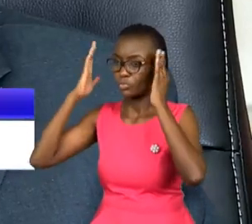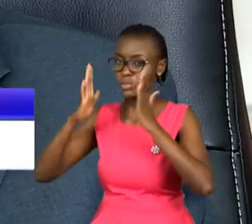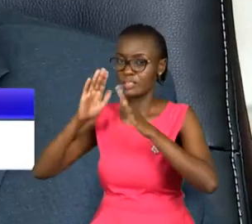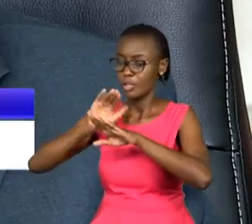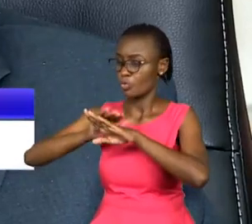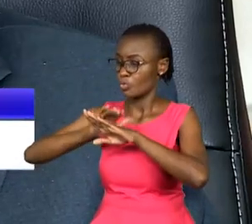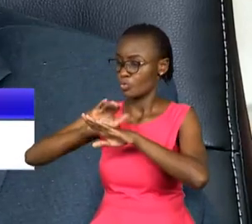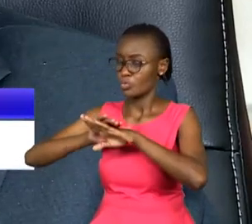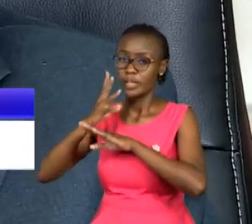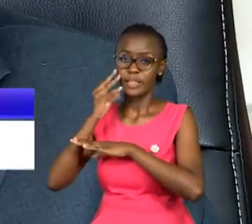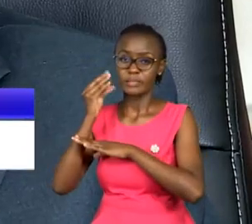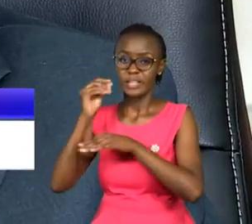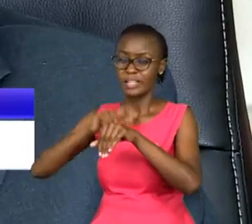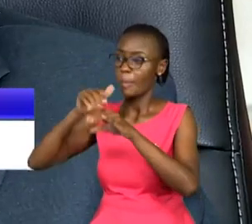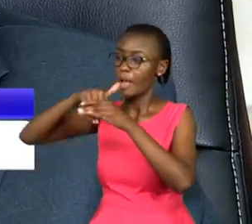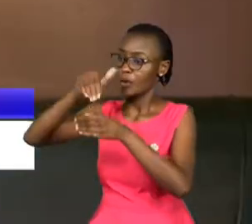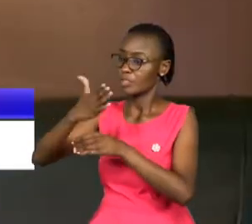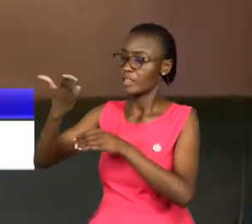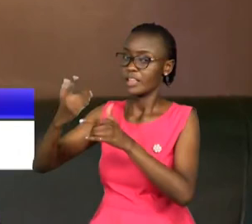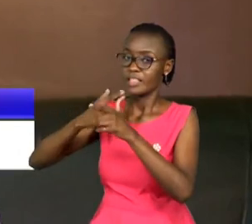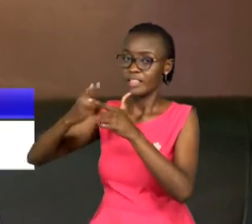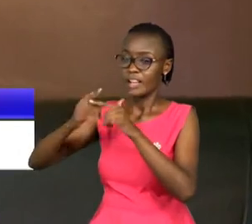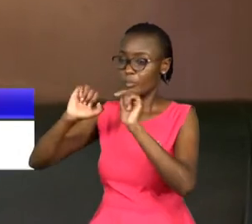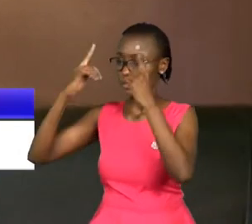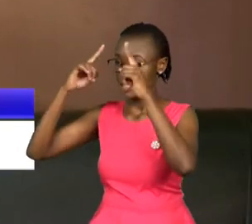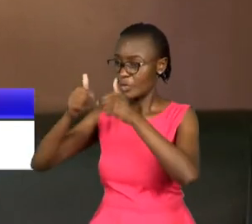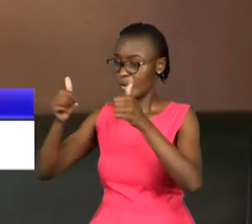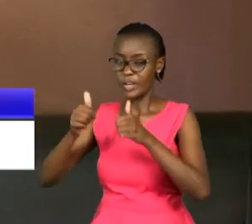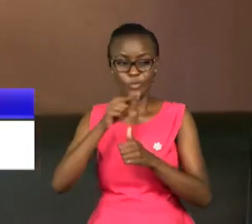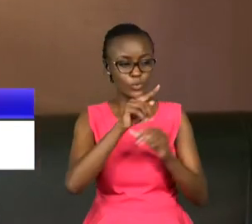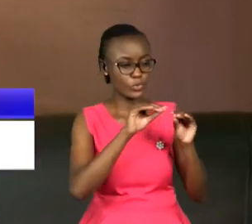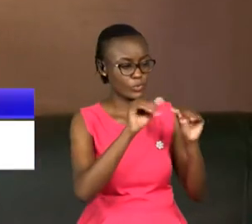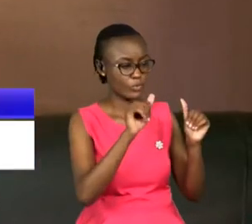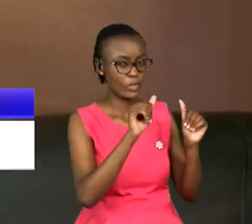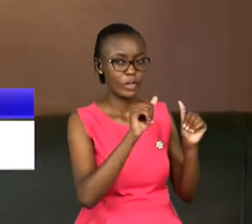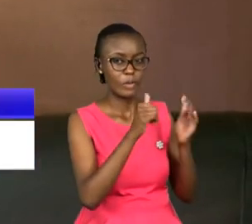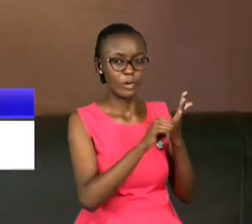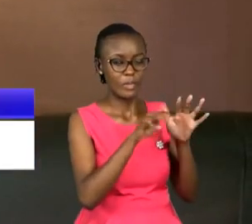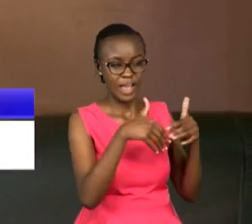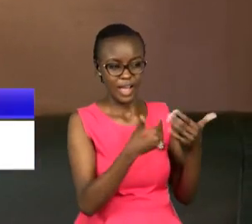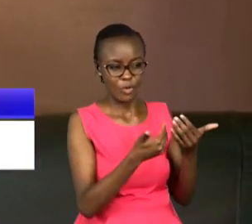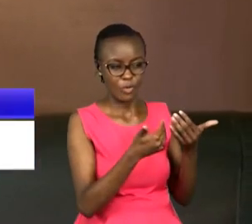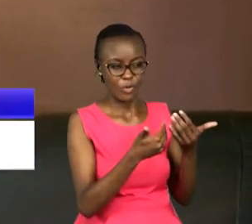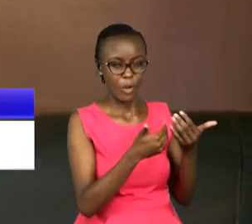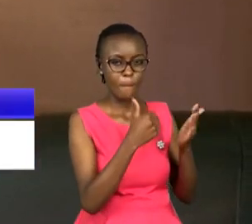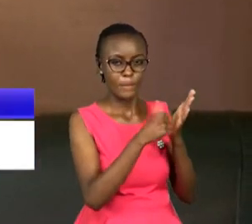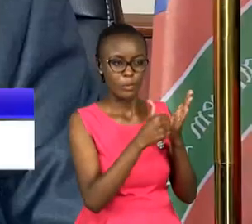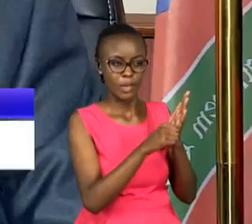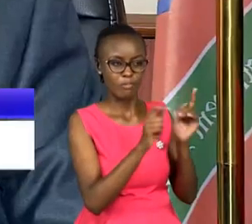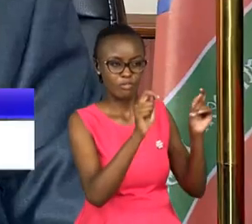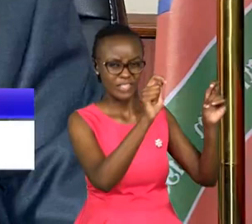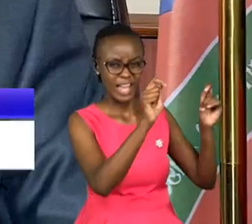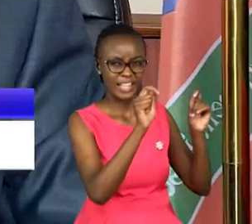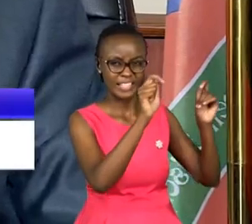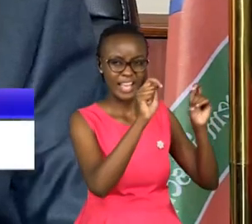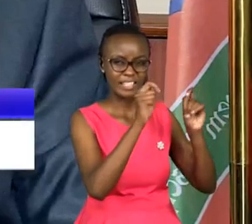industry so that by the time they go out there, they are good to go. How do you deal with disgruntled striking students? Yeah, the key